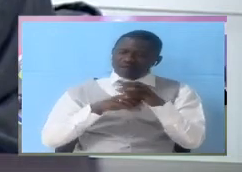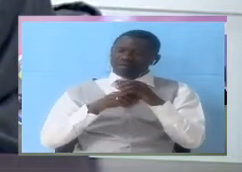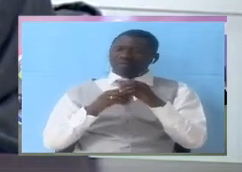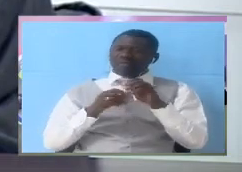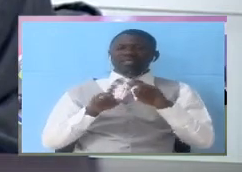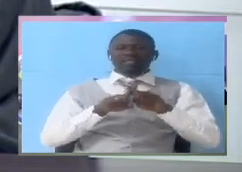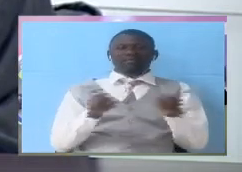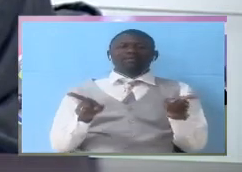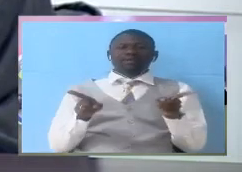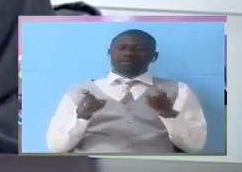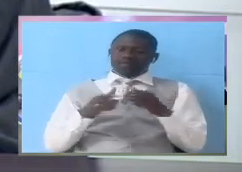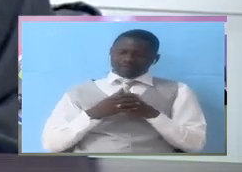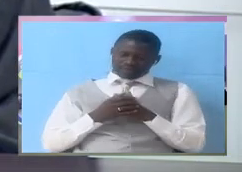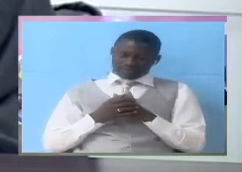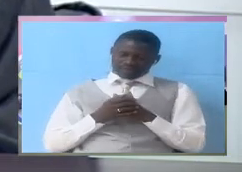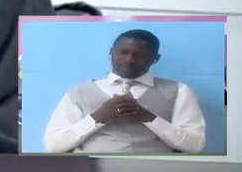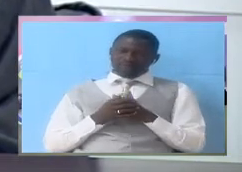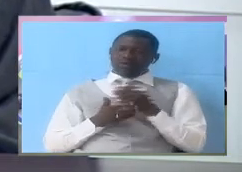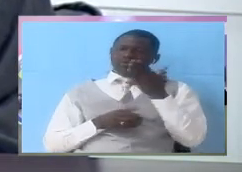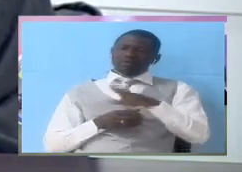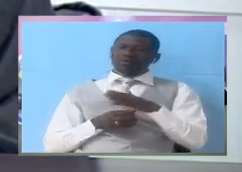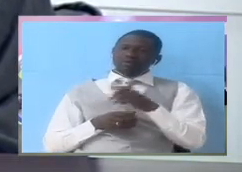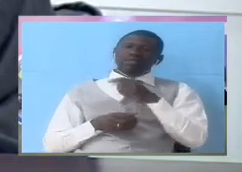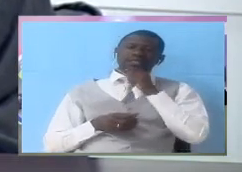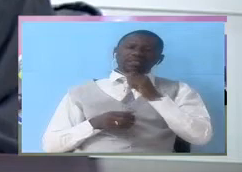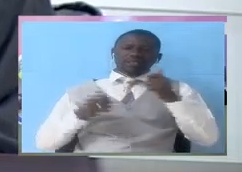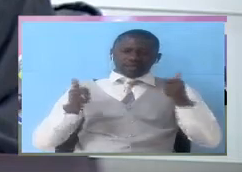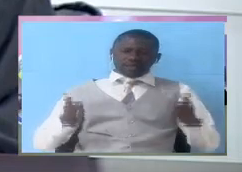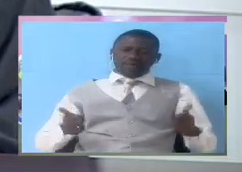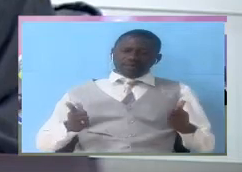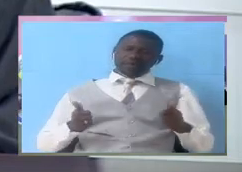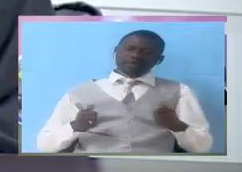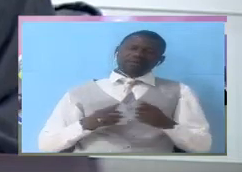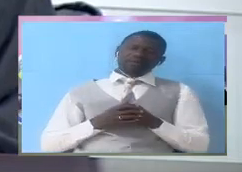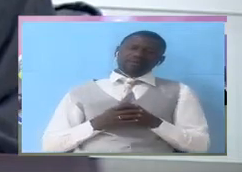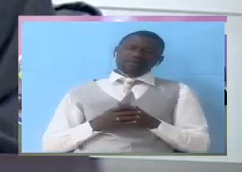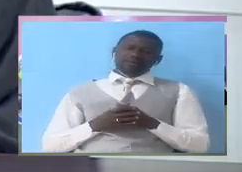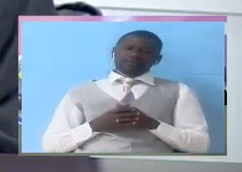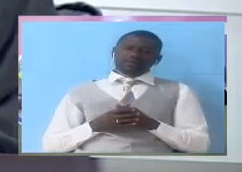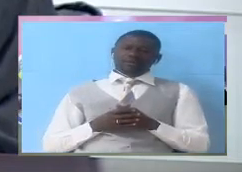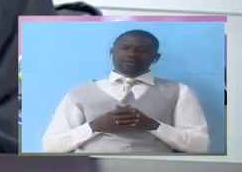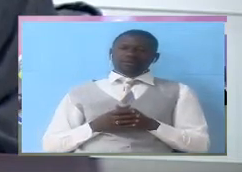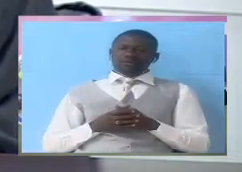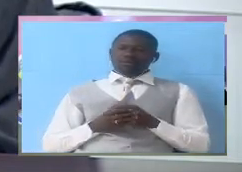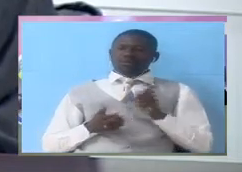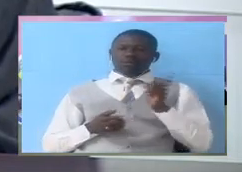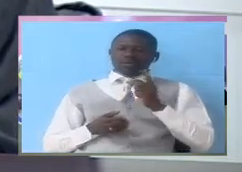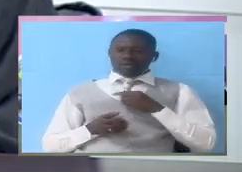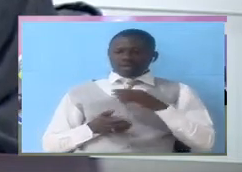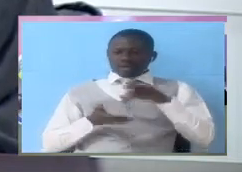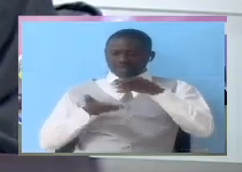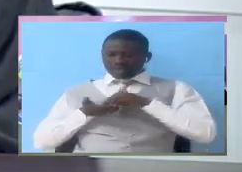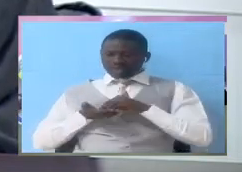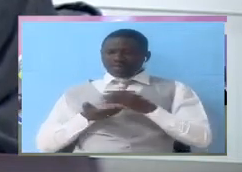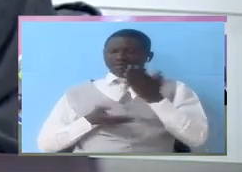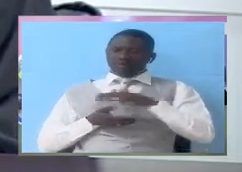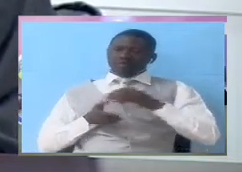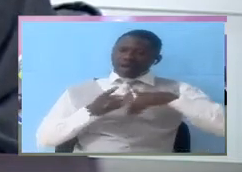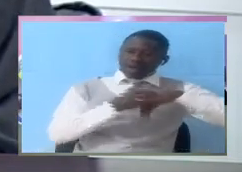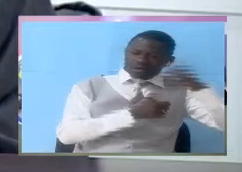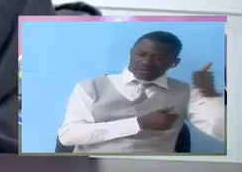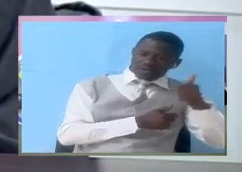amna ay outelé. From that of the chairman. Ci li nga xamni mo joggé ko ci chairman bi. What I got from outside. Ak li nga xamni mom la jot ci